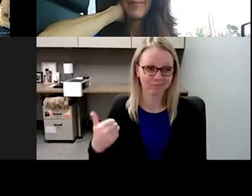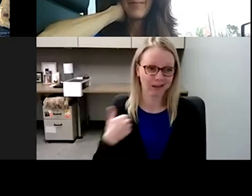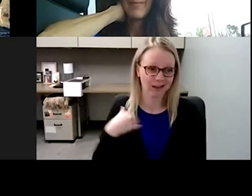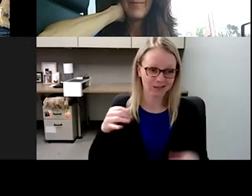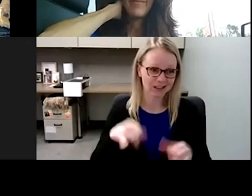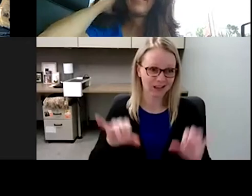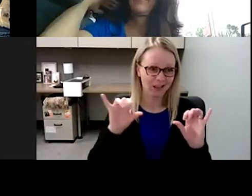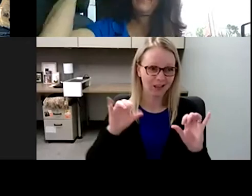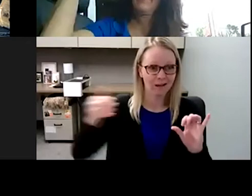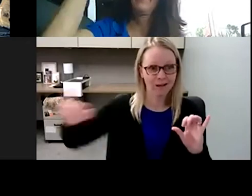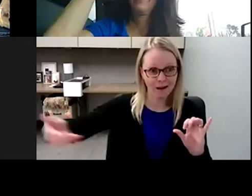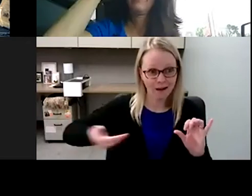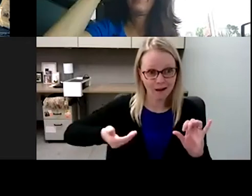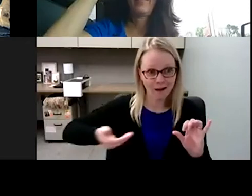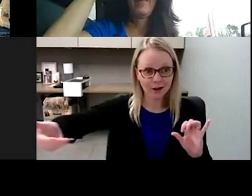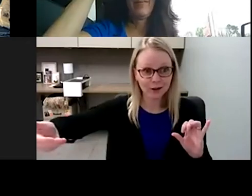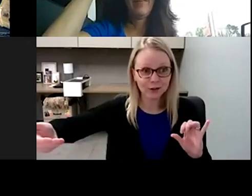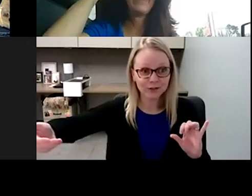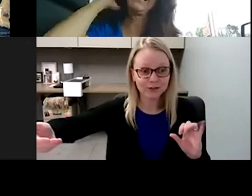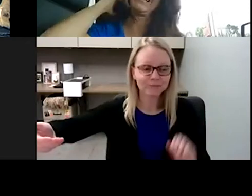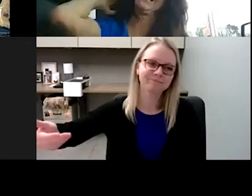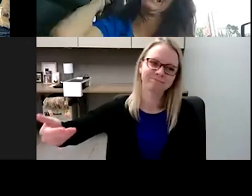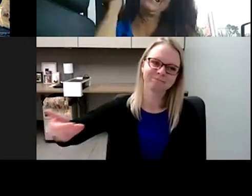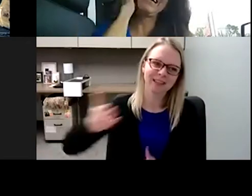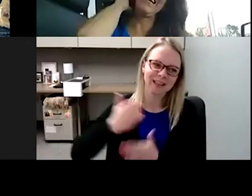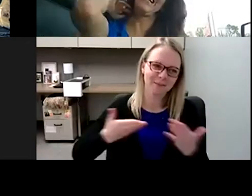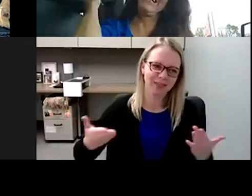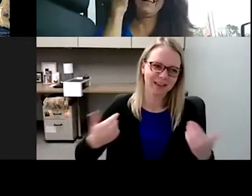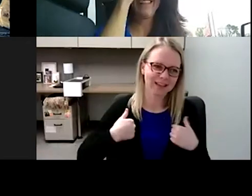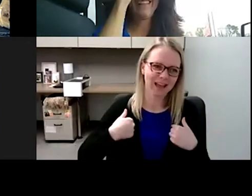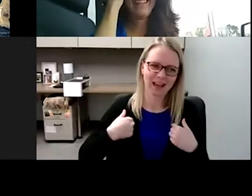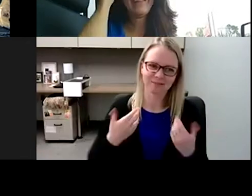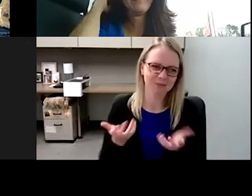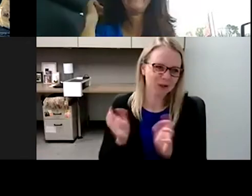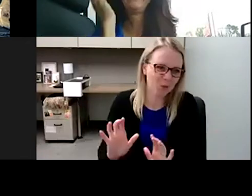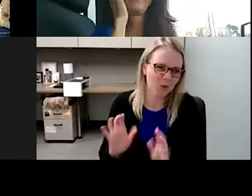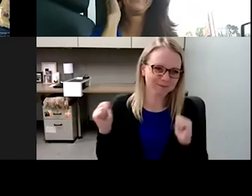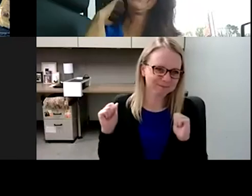four, there are some big fours that I will not entertain. So I will be straight.